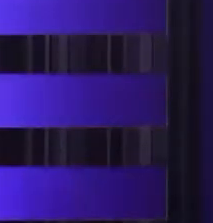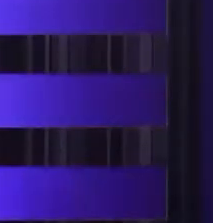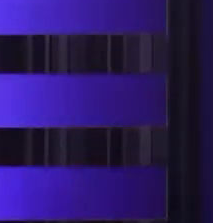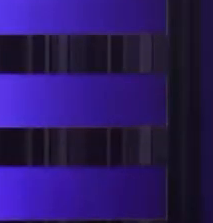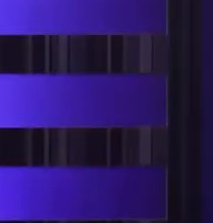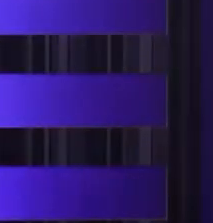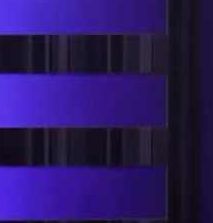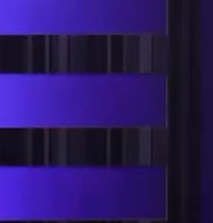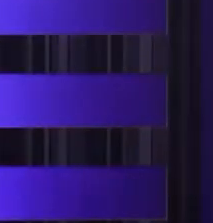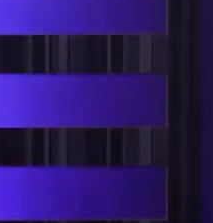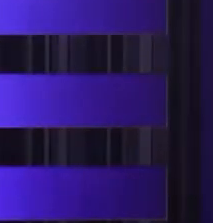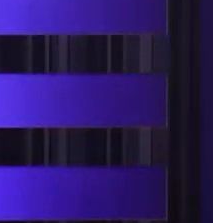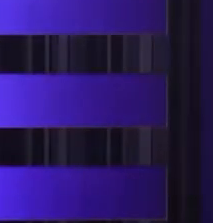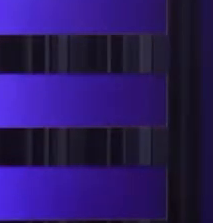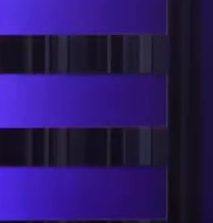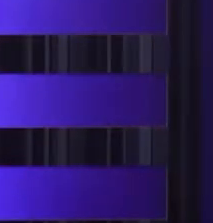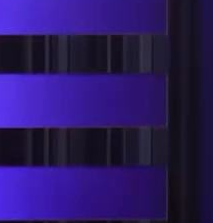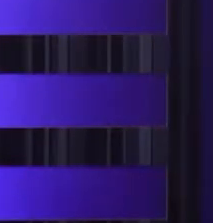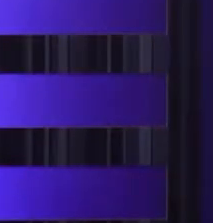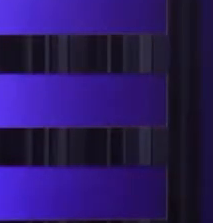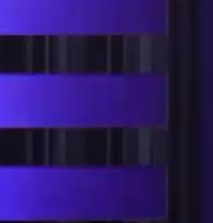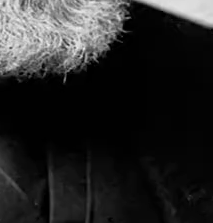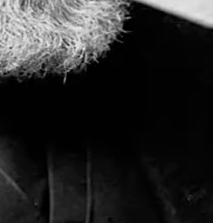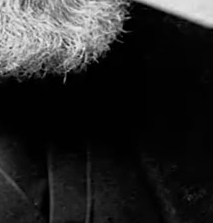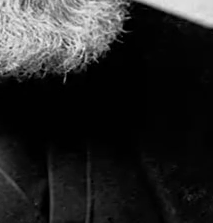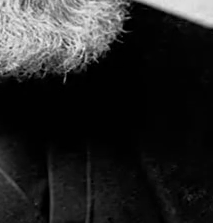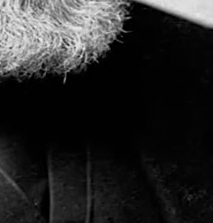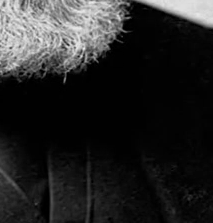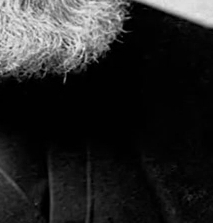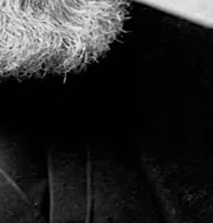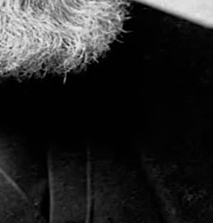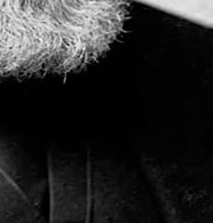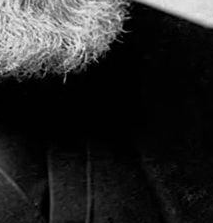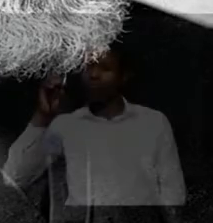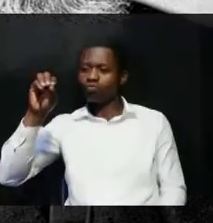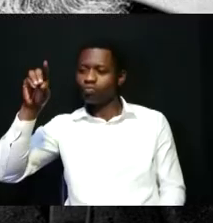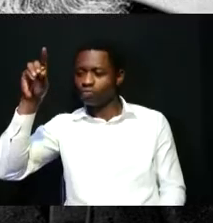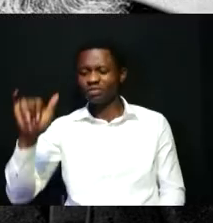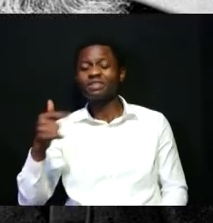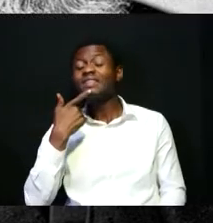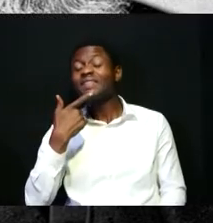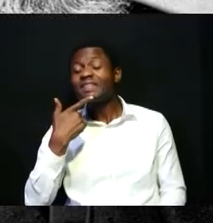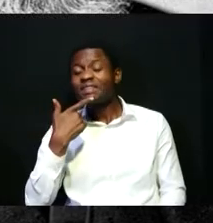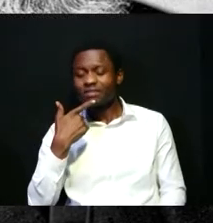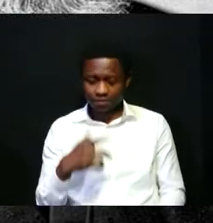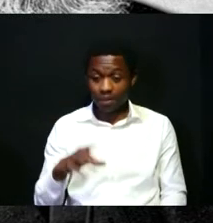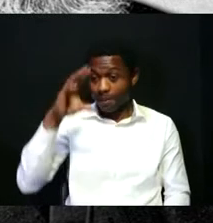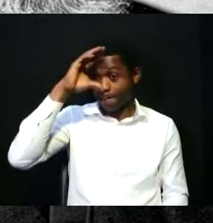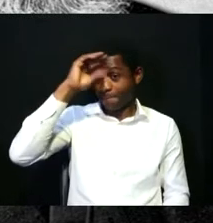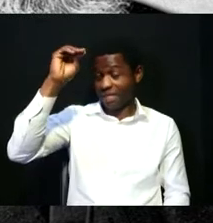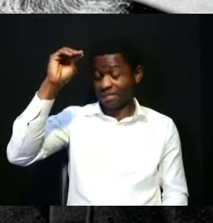D.L. Moody once said, D.L. Moody, we ni asemwa na no okay. And I quote, na say no kan. A man ought to